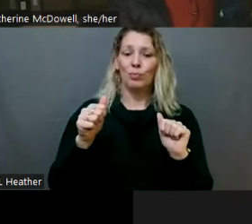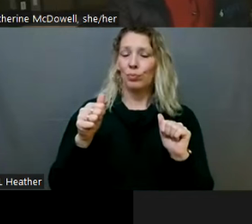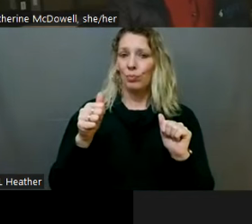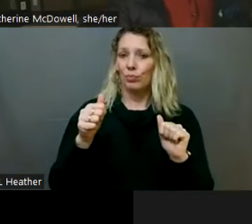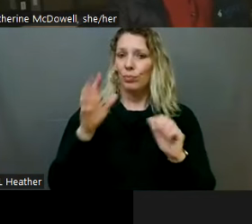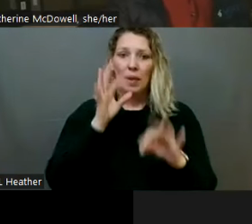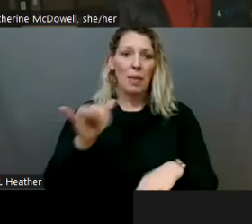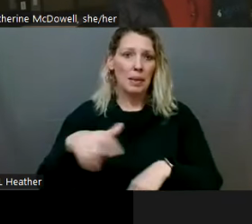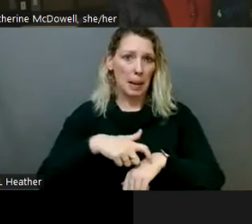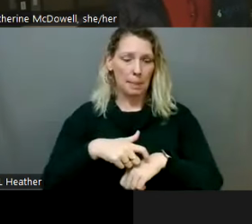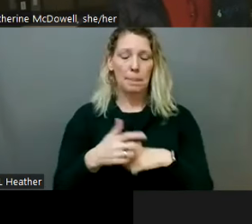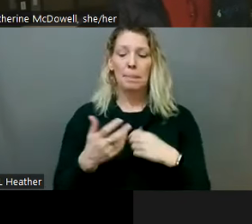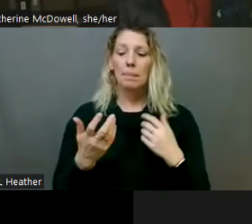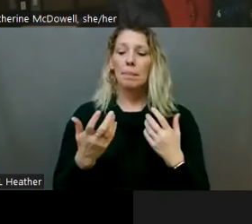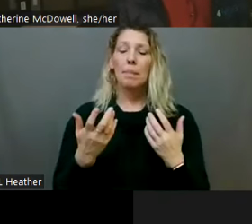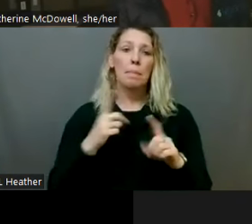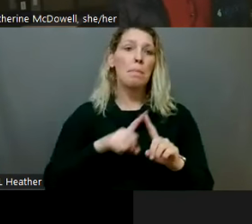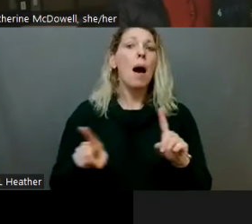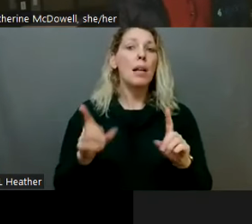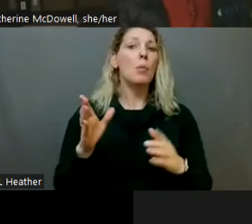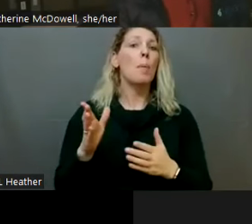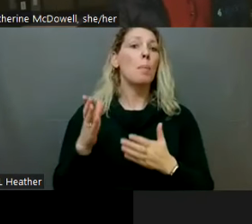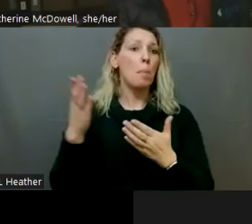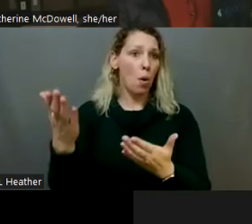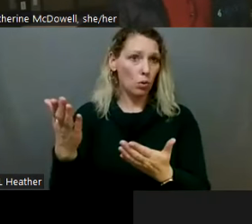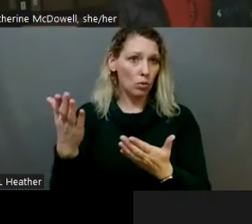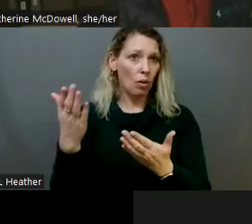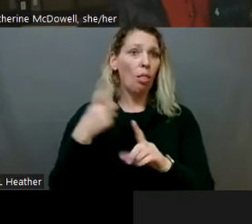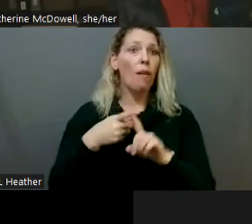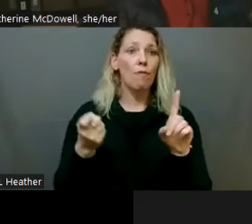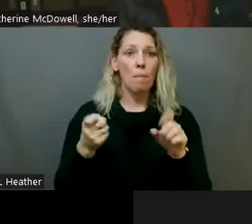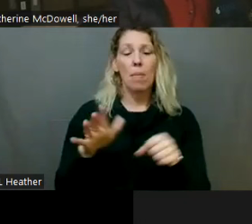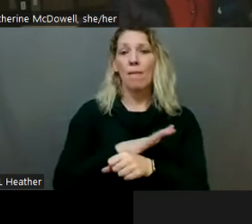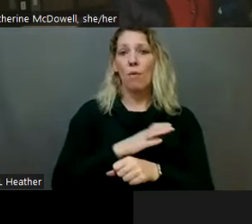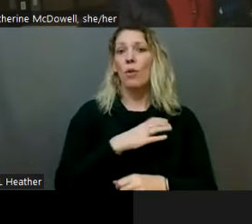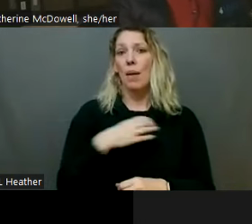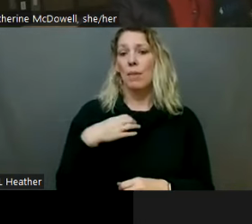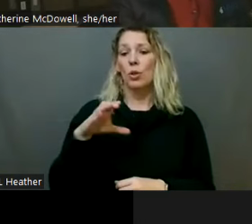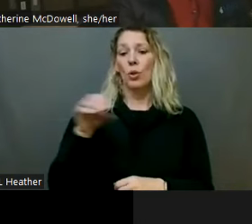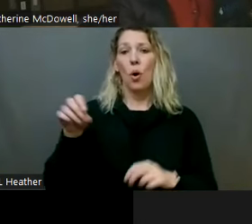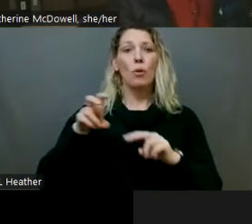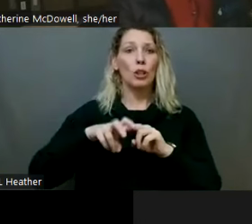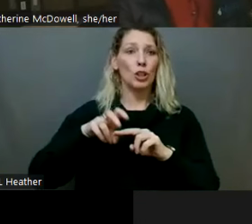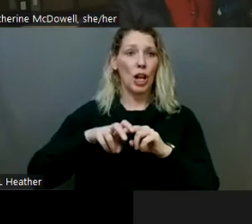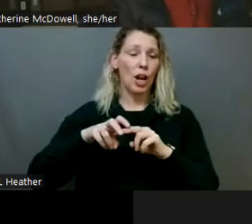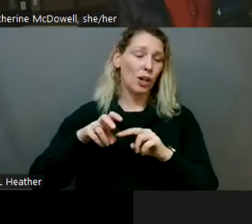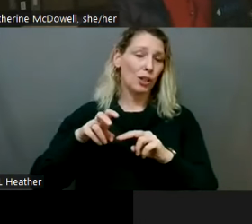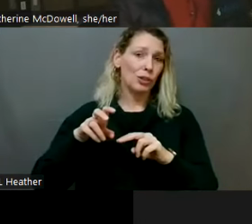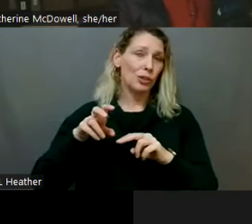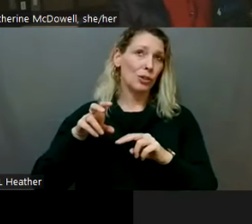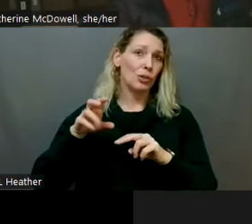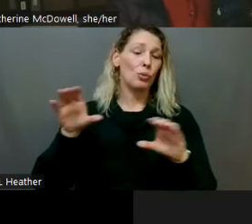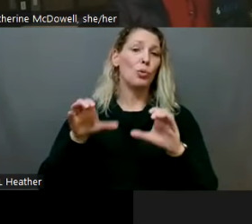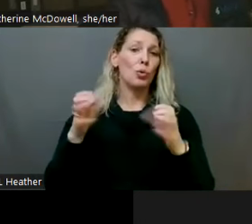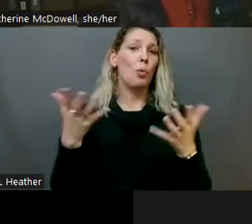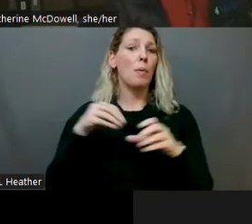time. But there was a proposal from the full commission co-chairs to do what was